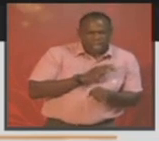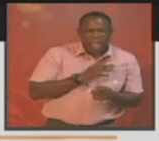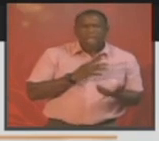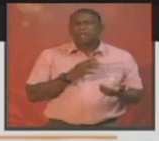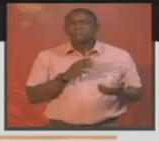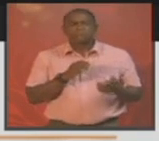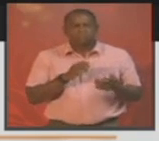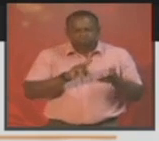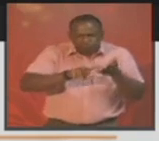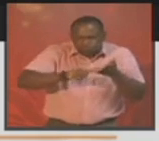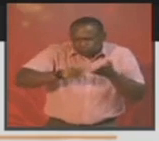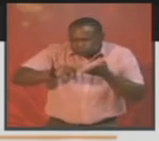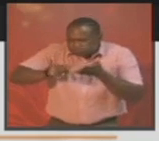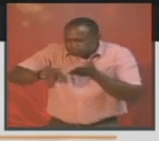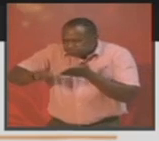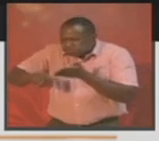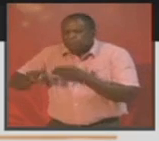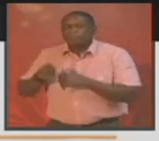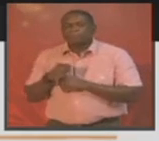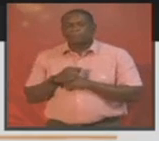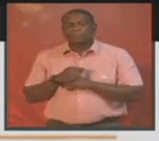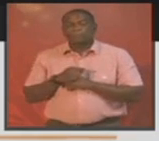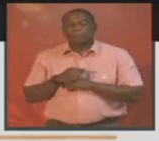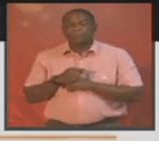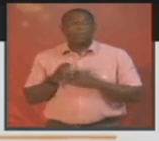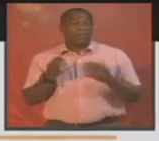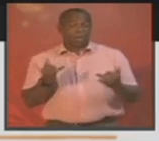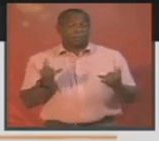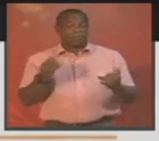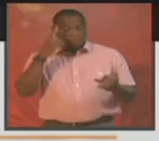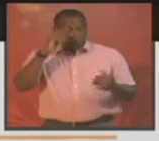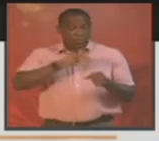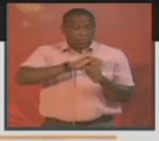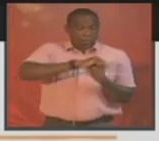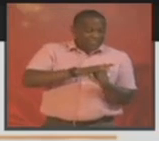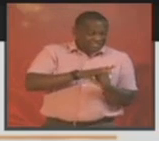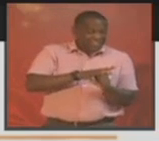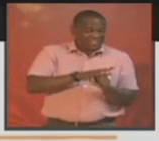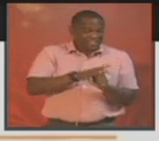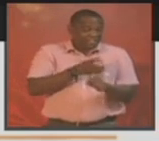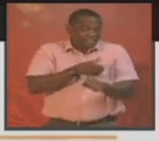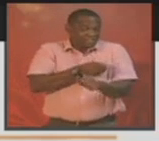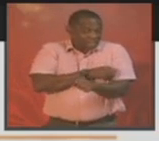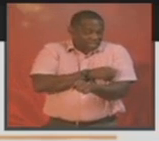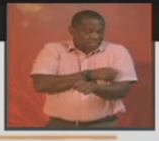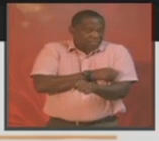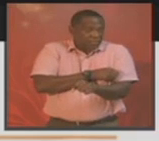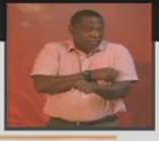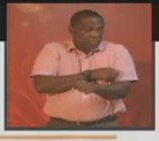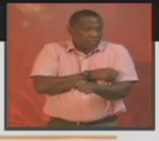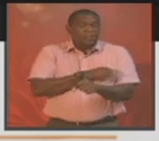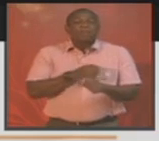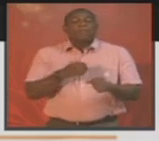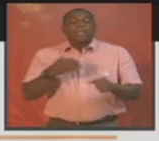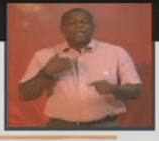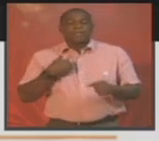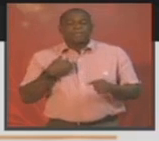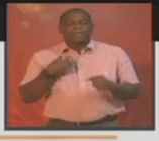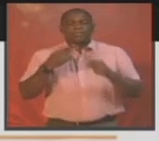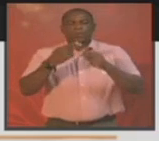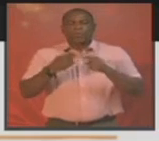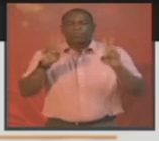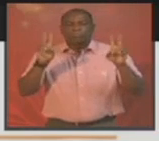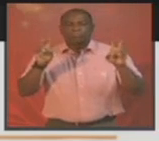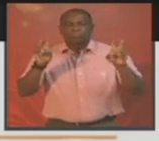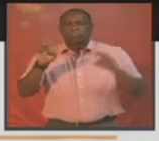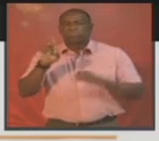Now, for the COVID-19 vaccines, what occurred was what is called a rolling review. Usually in